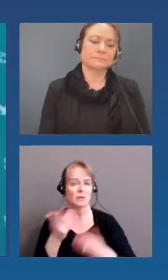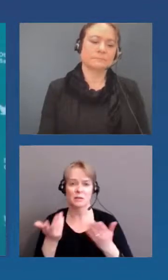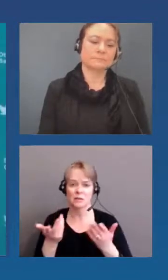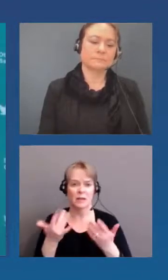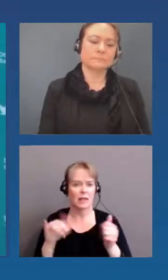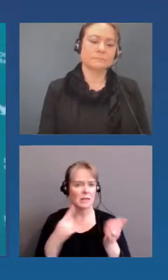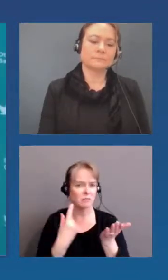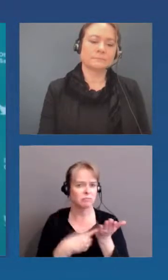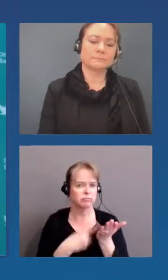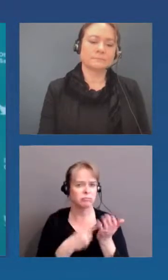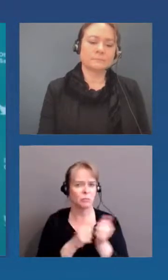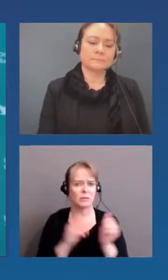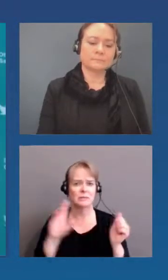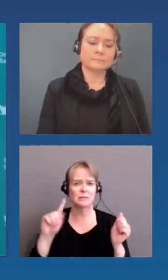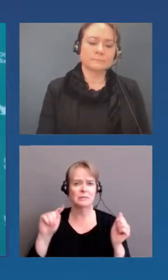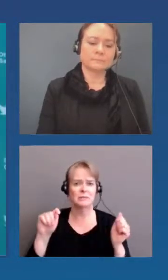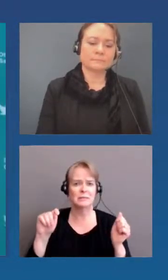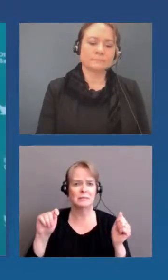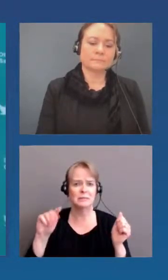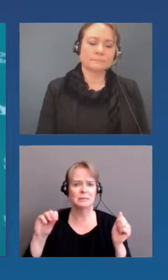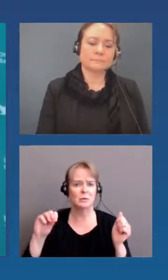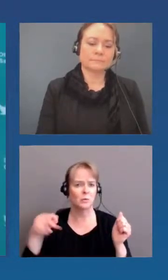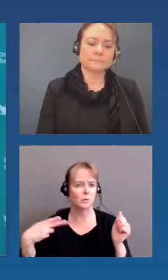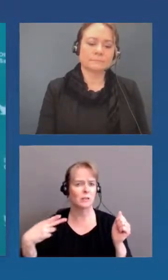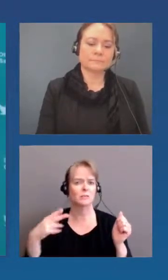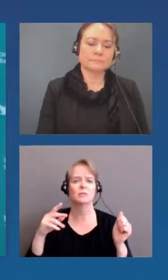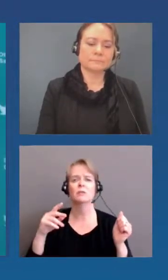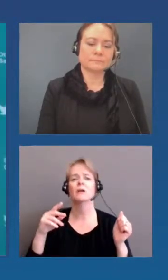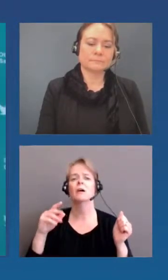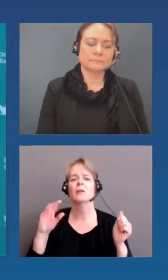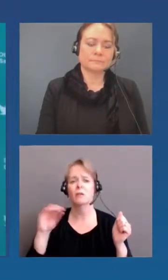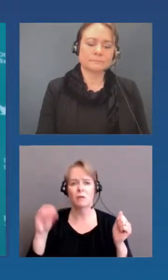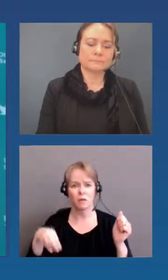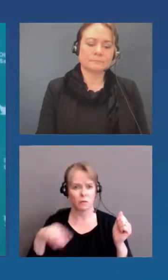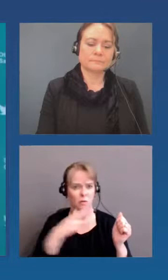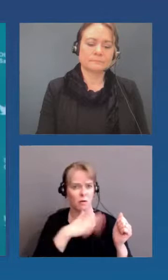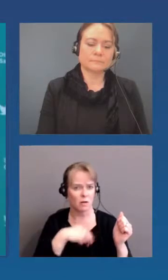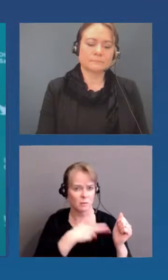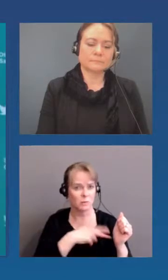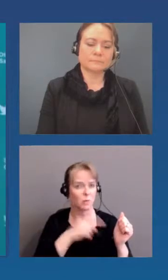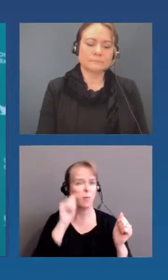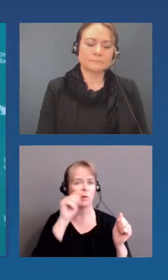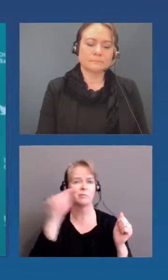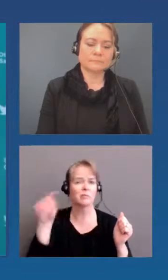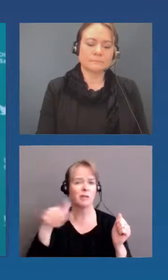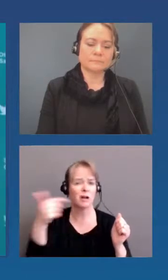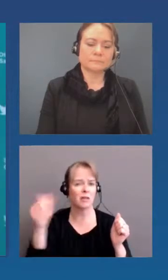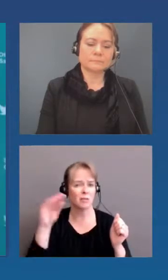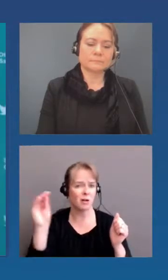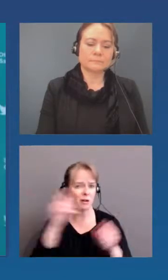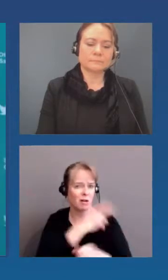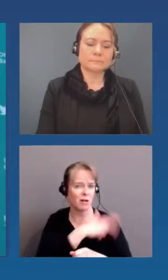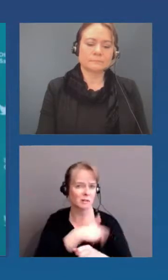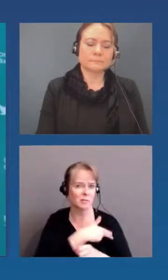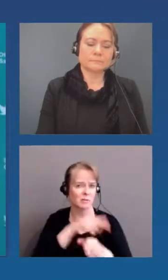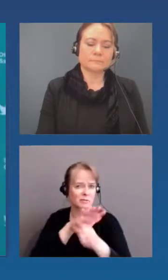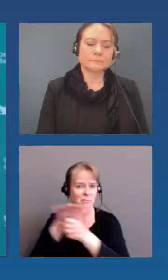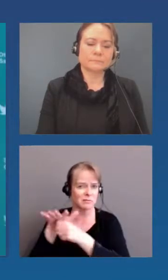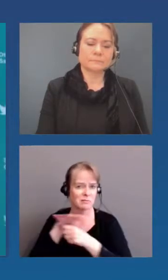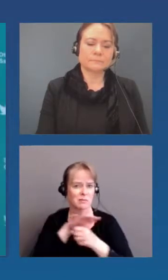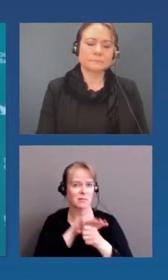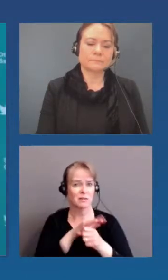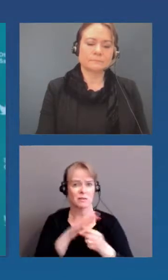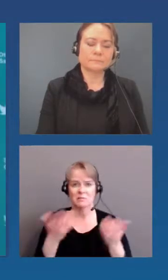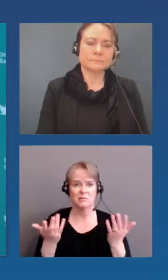the Ottawa Hospital or other hospitals in the region about what needs to be done to get a hold on spread in